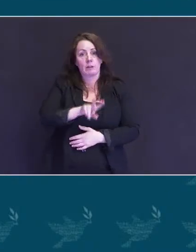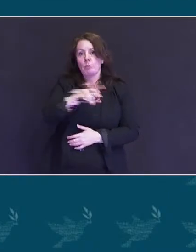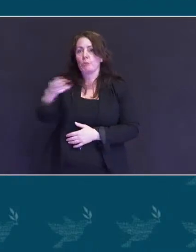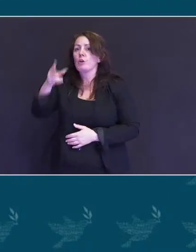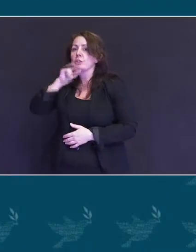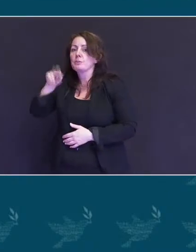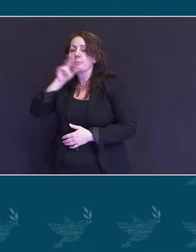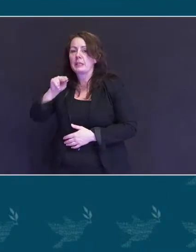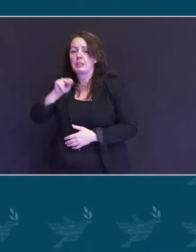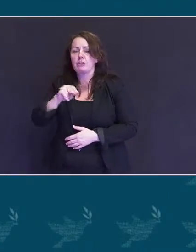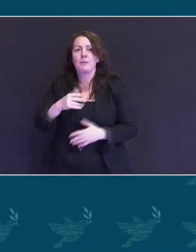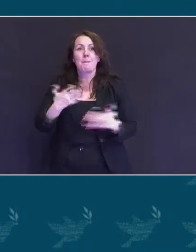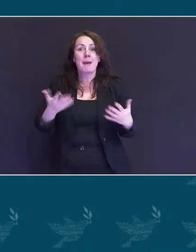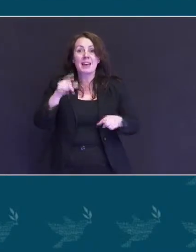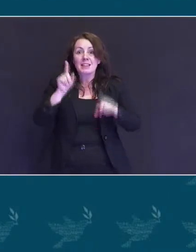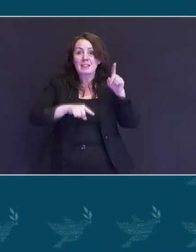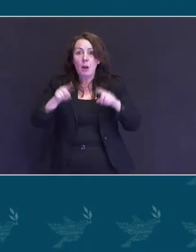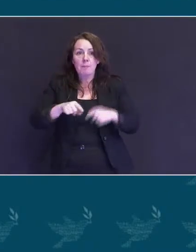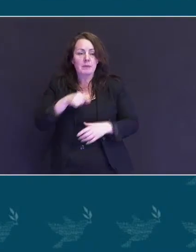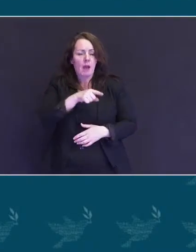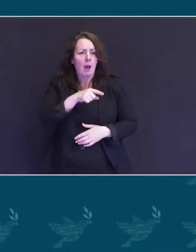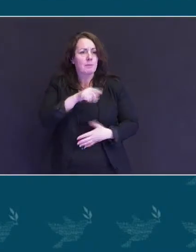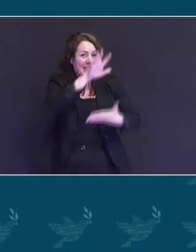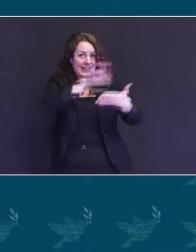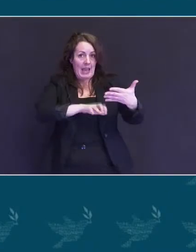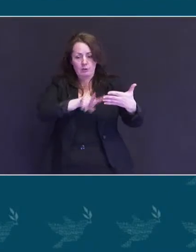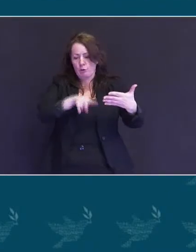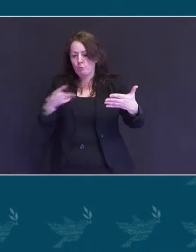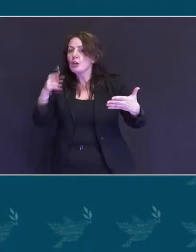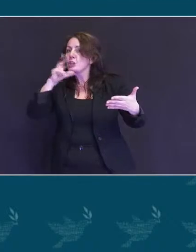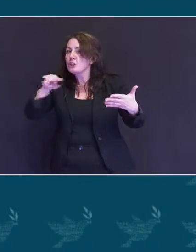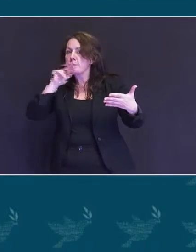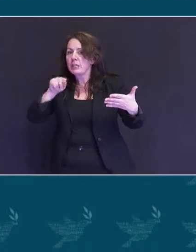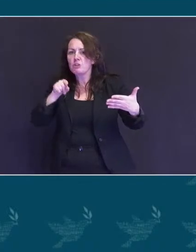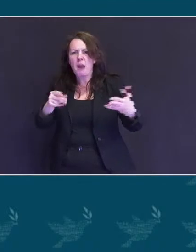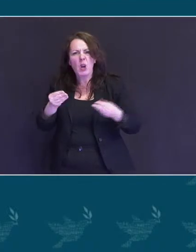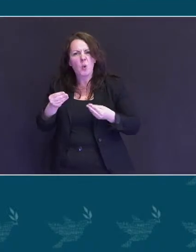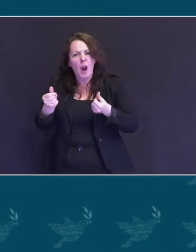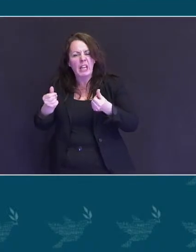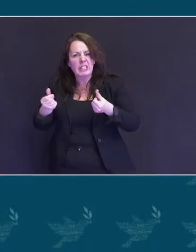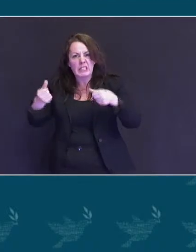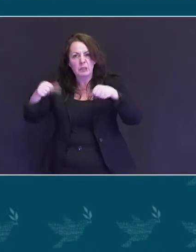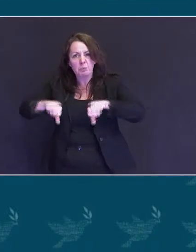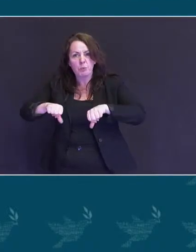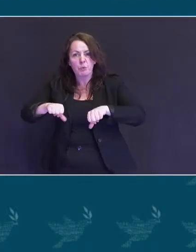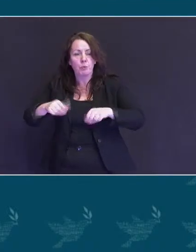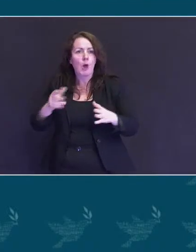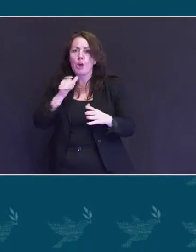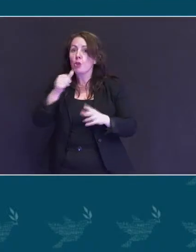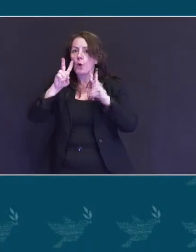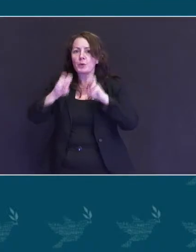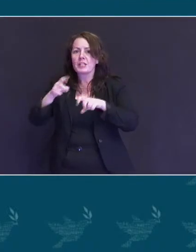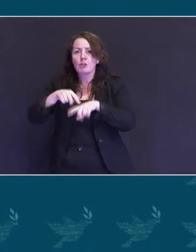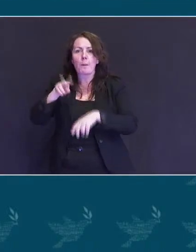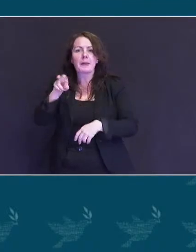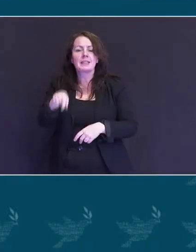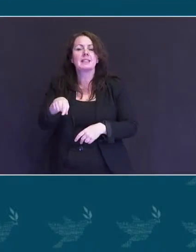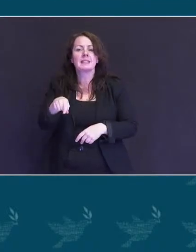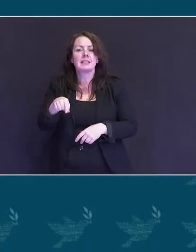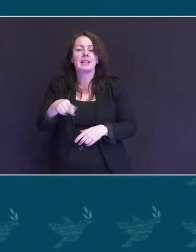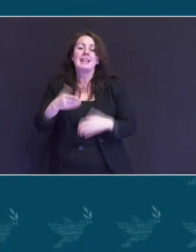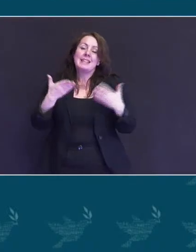to oral speech. But what is not frequently taken into consideration is the quality of the